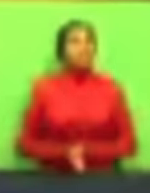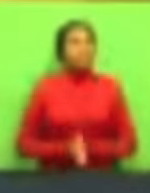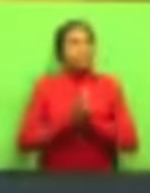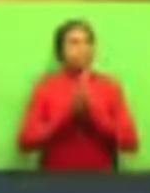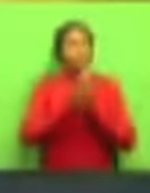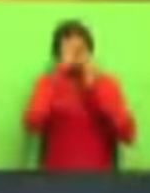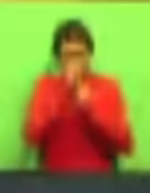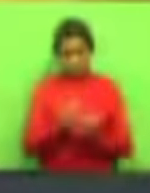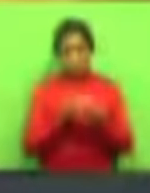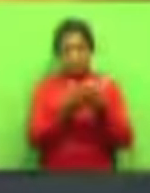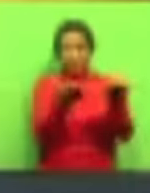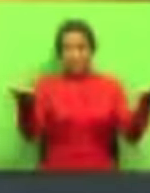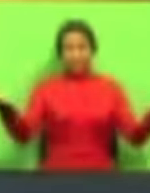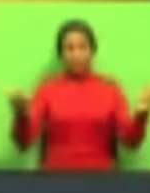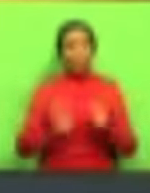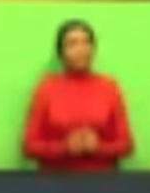Honourable members,